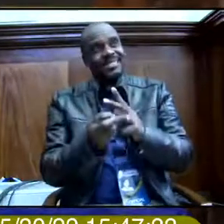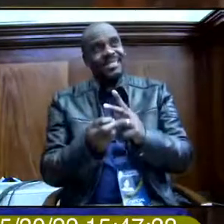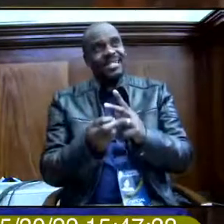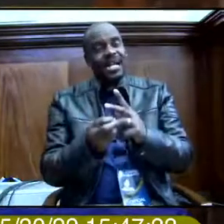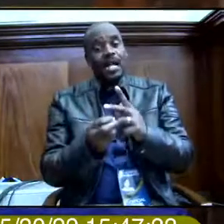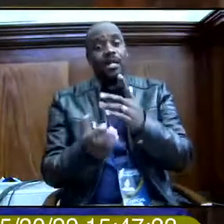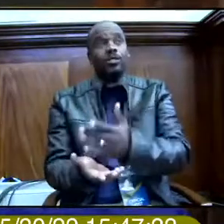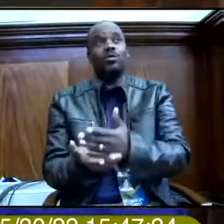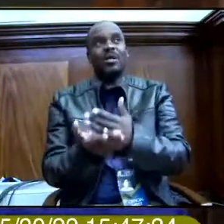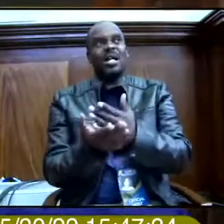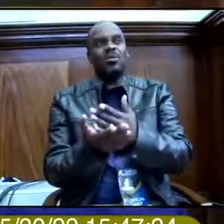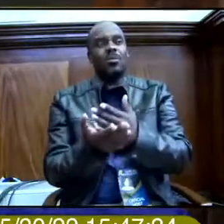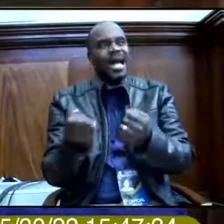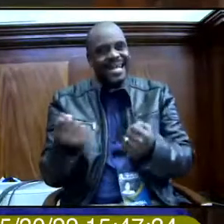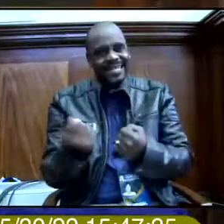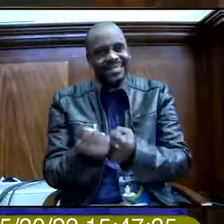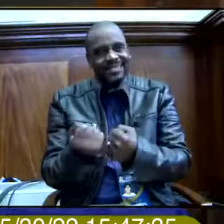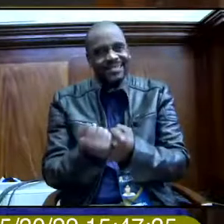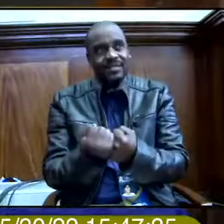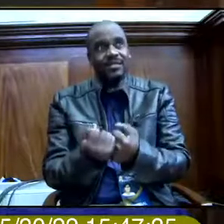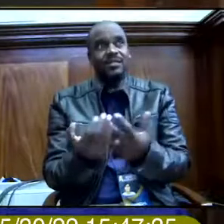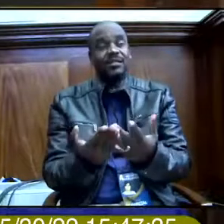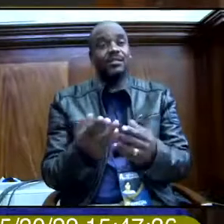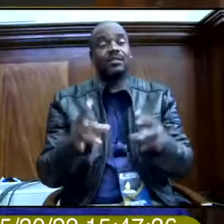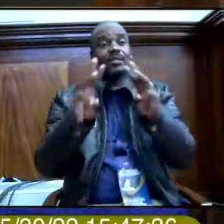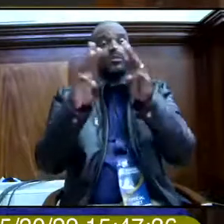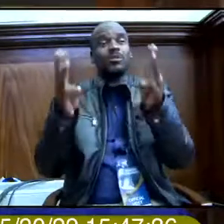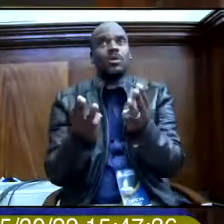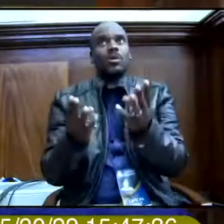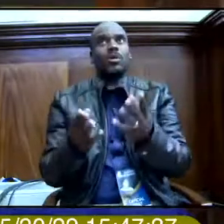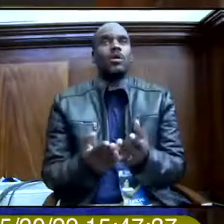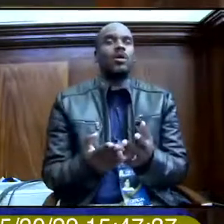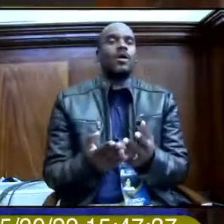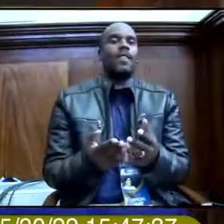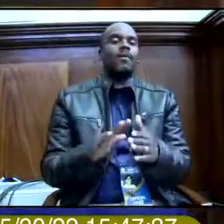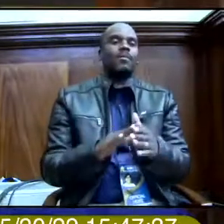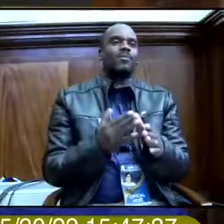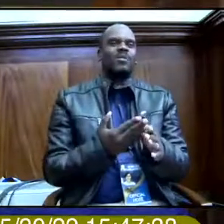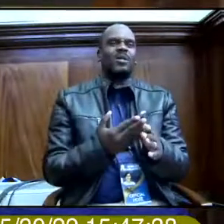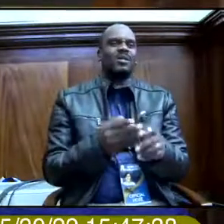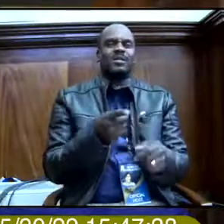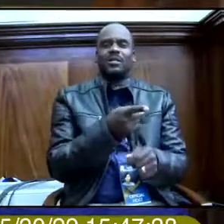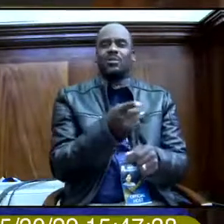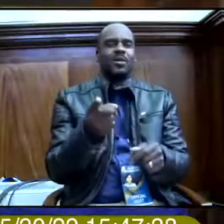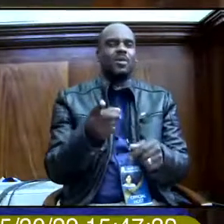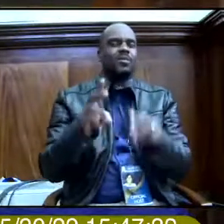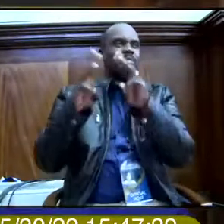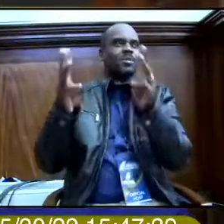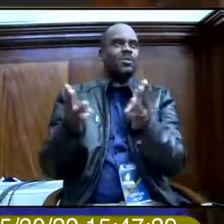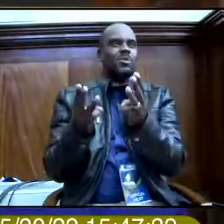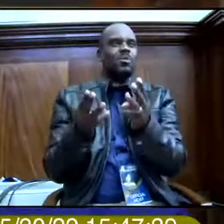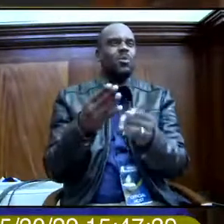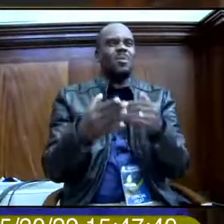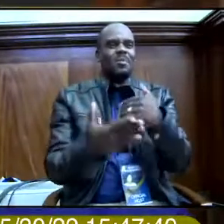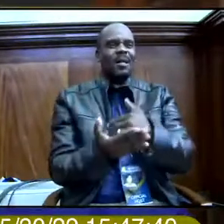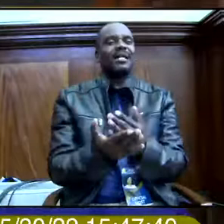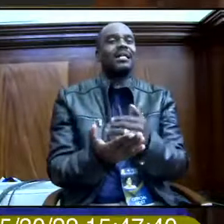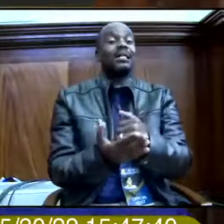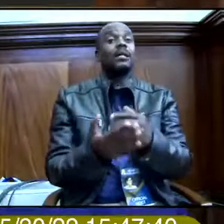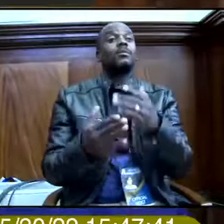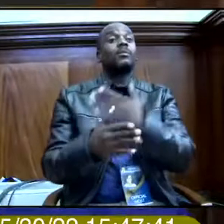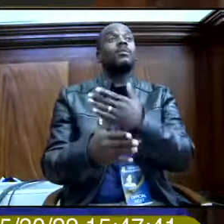uh assist people some of the people they believe ship shipshare is not a job it's it's